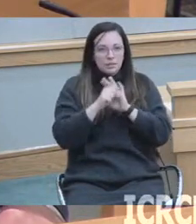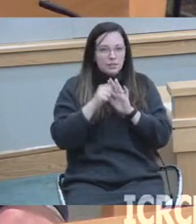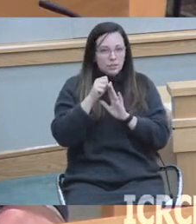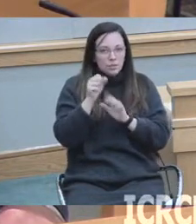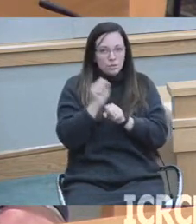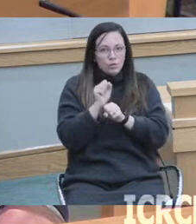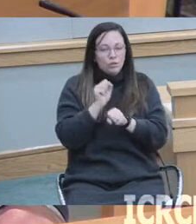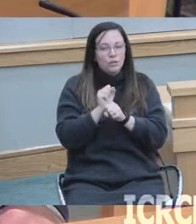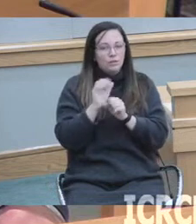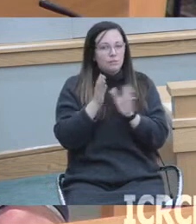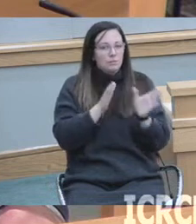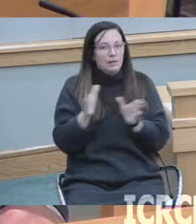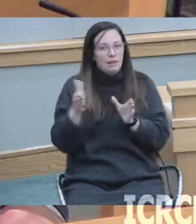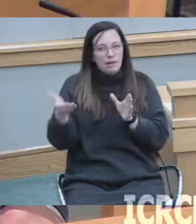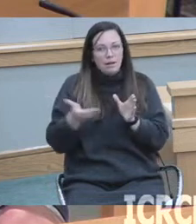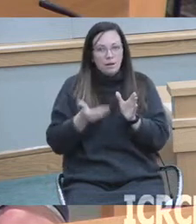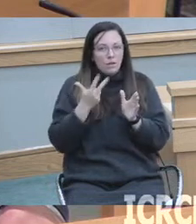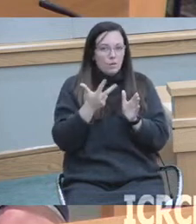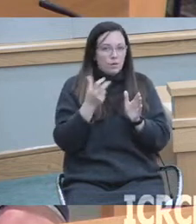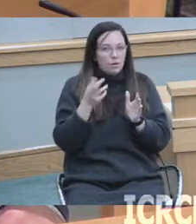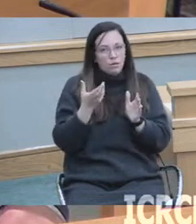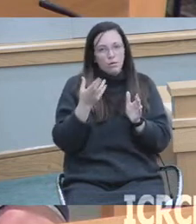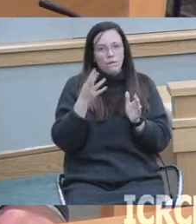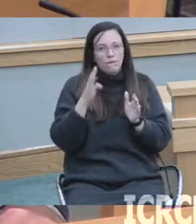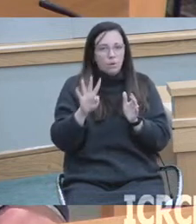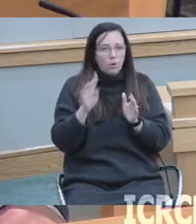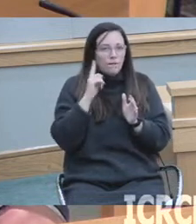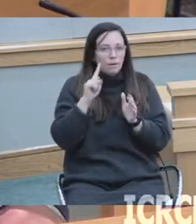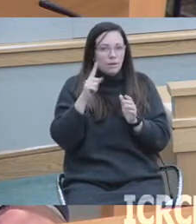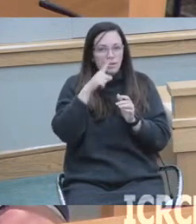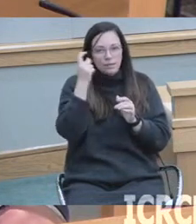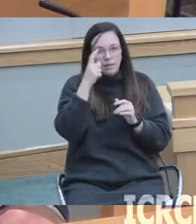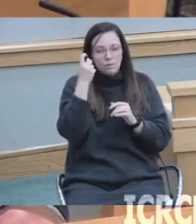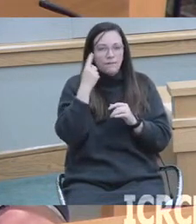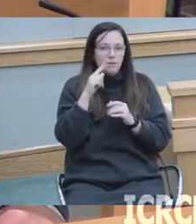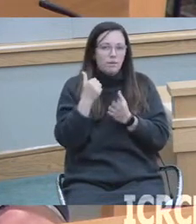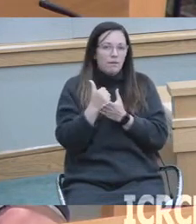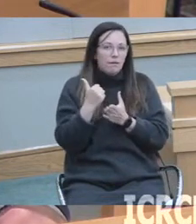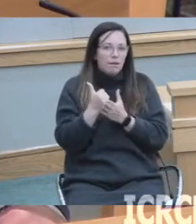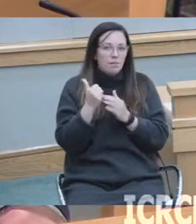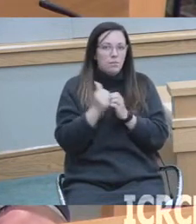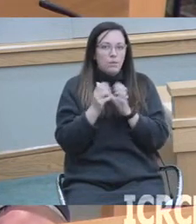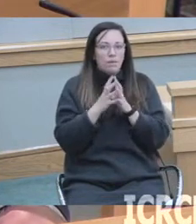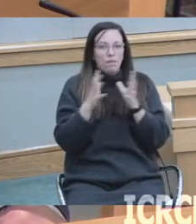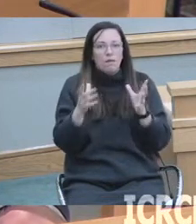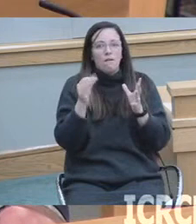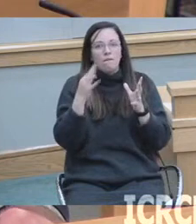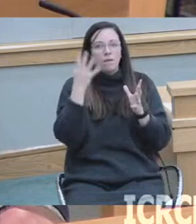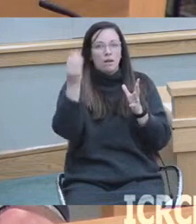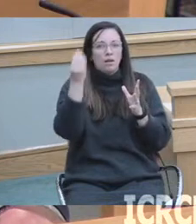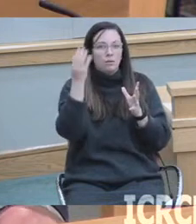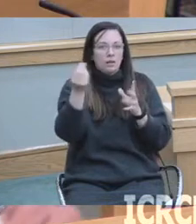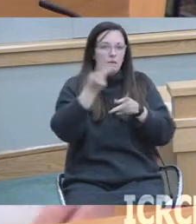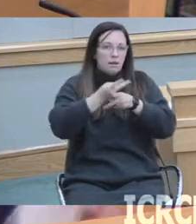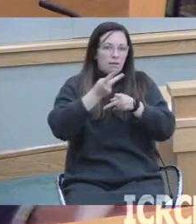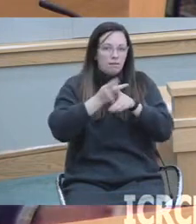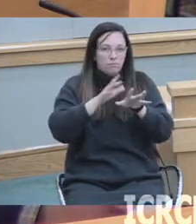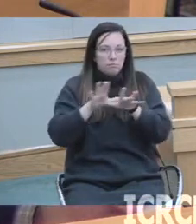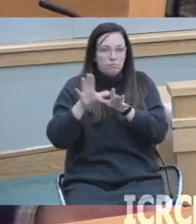3 to 4 for the summer to help with a lot of the outside maintenance and